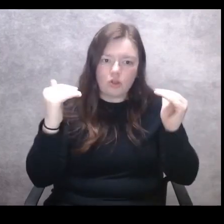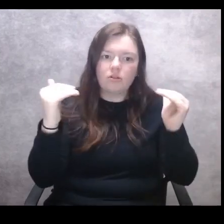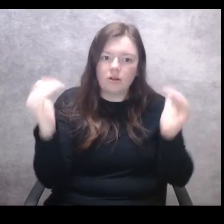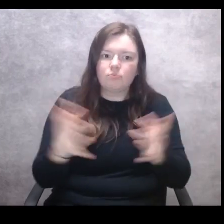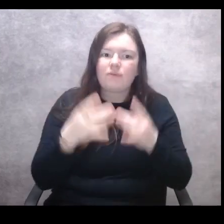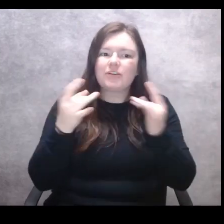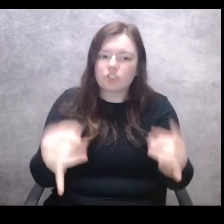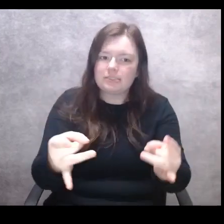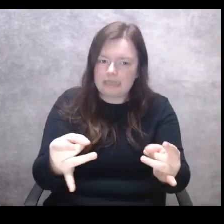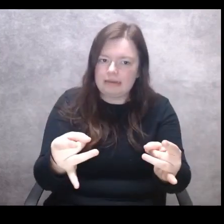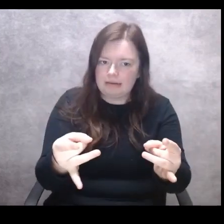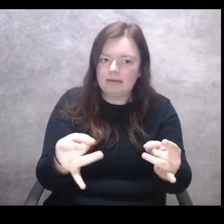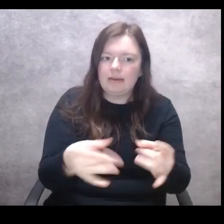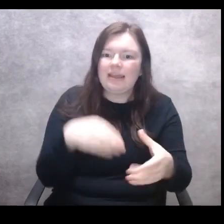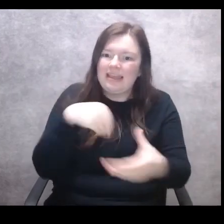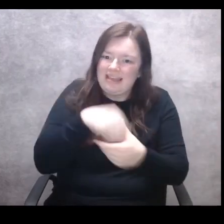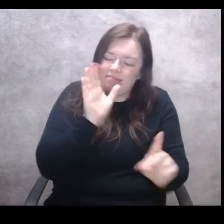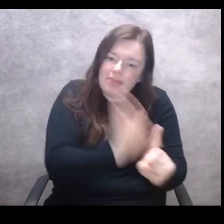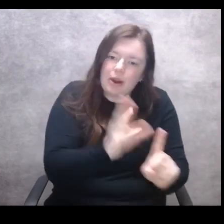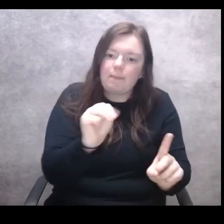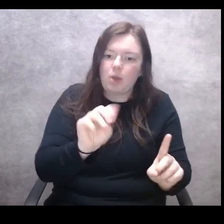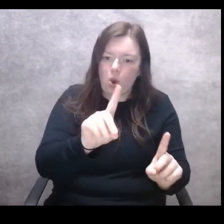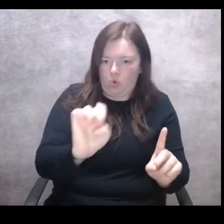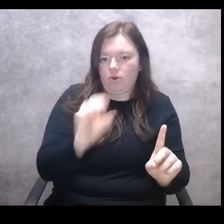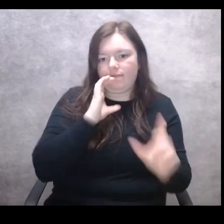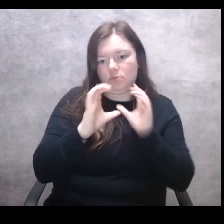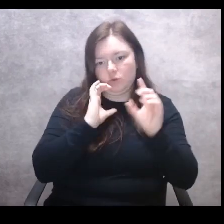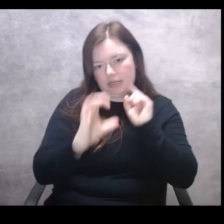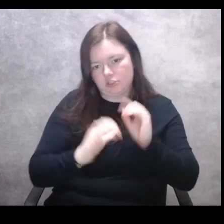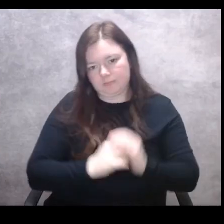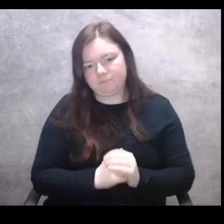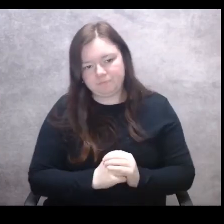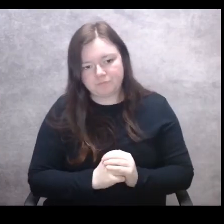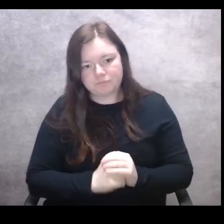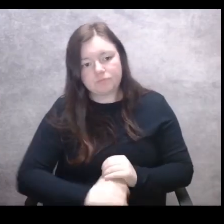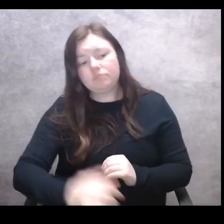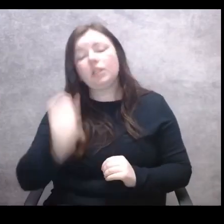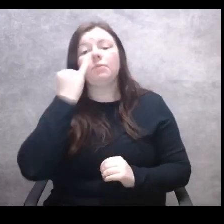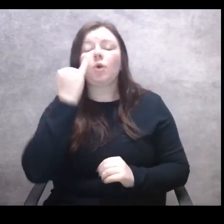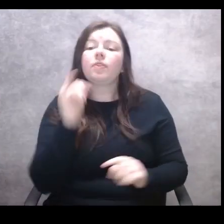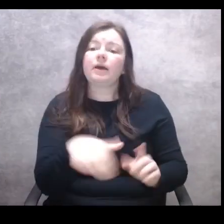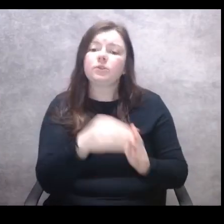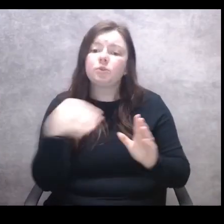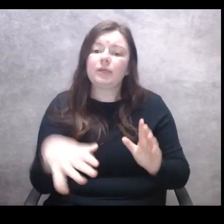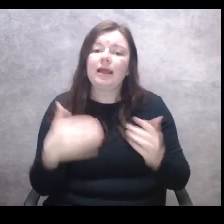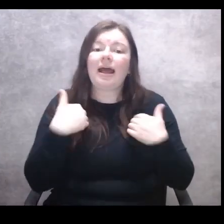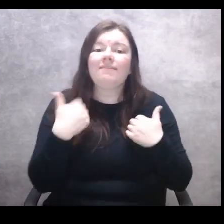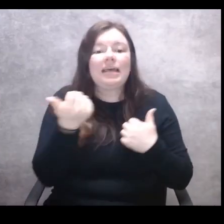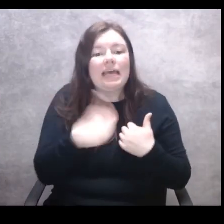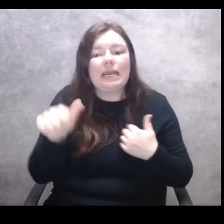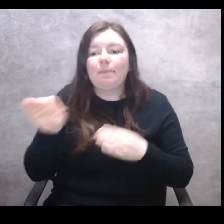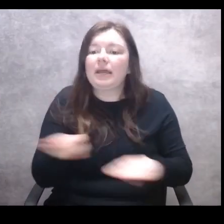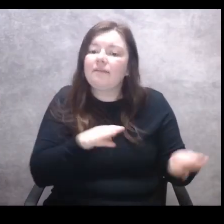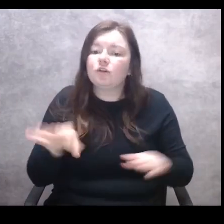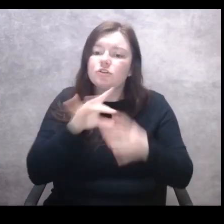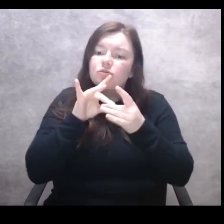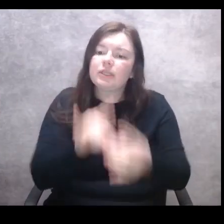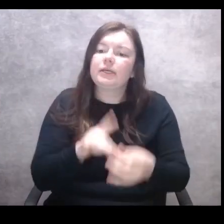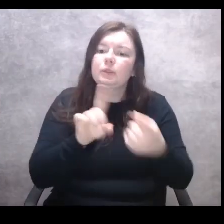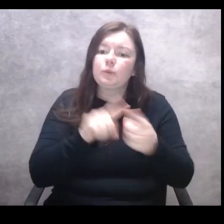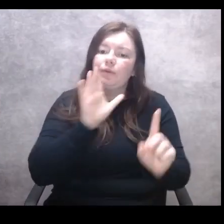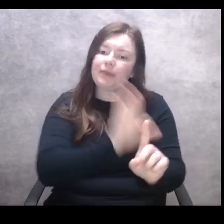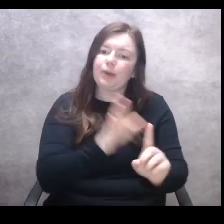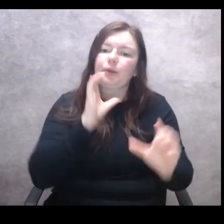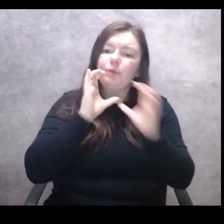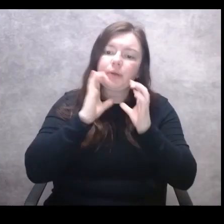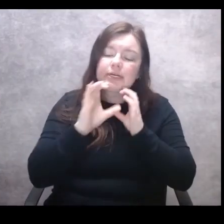in communication and the student's preferred mode or modes of communication. If the student has any